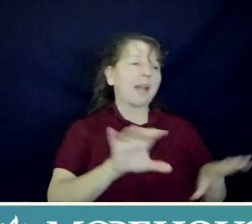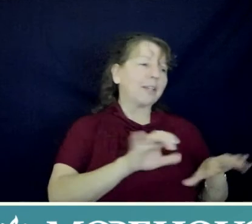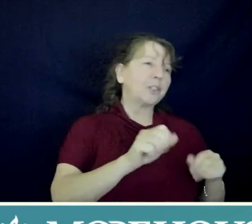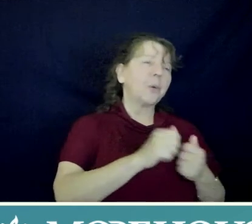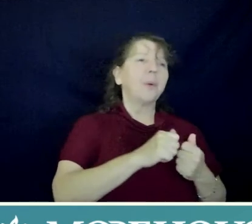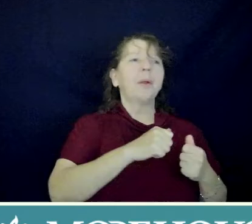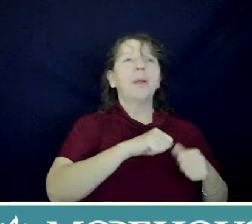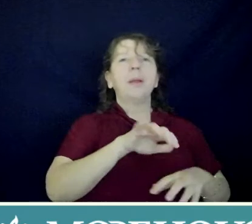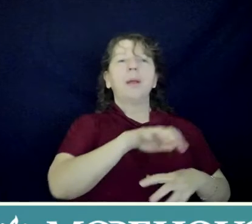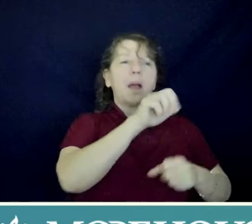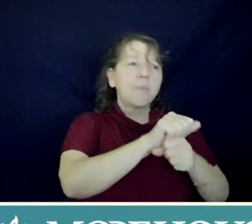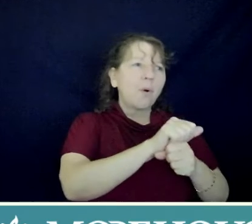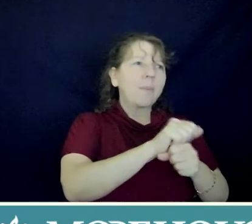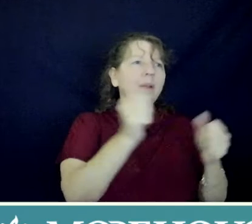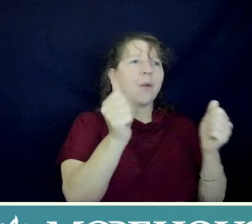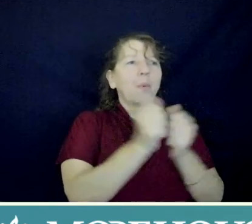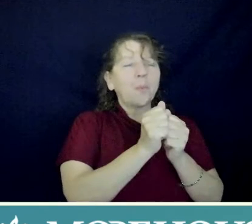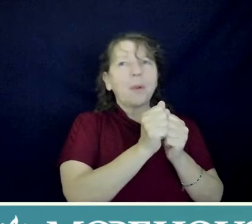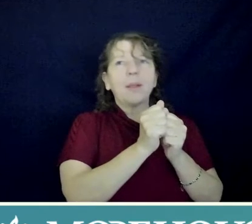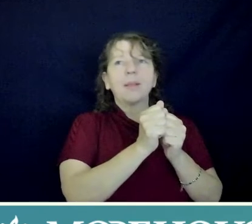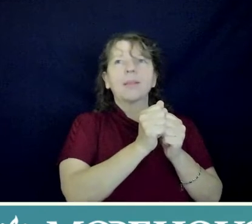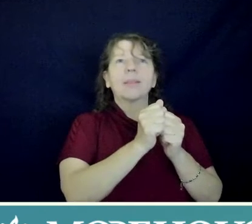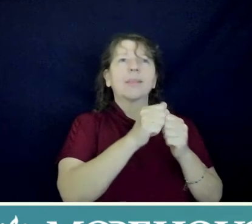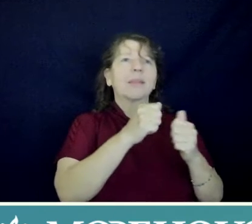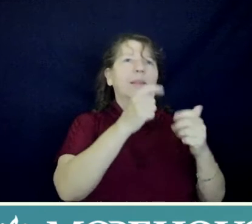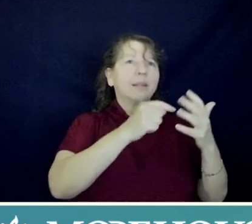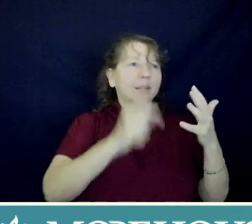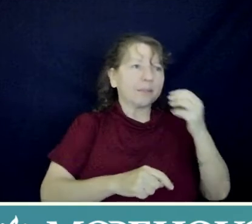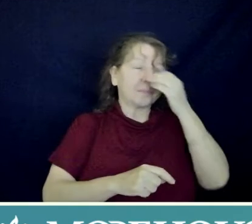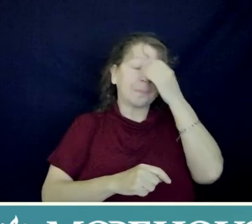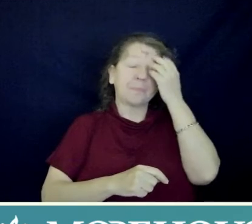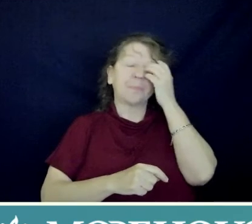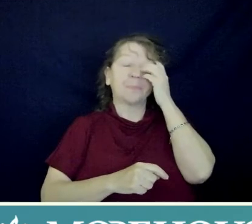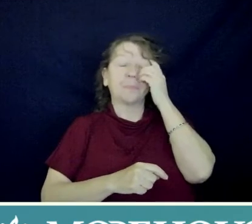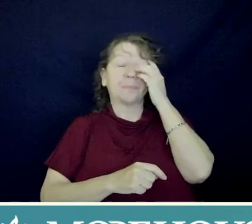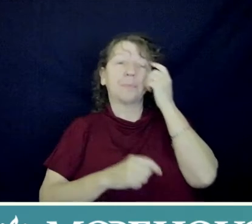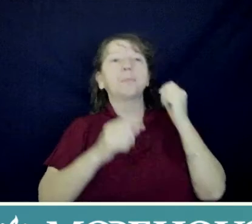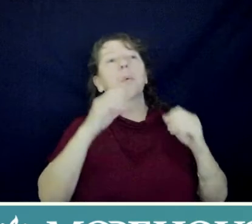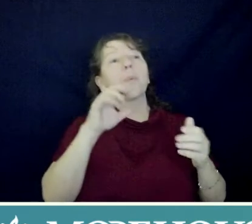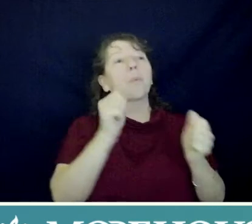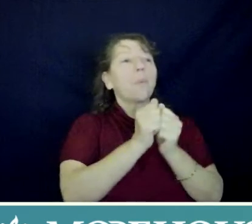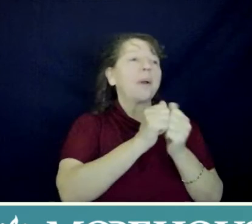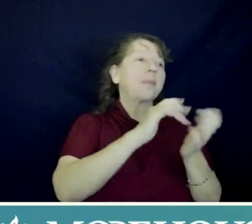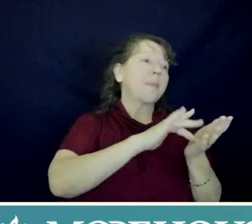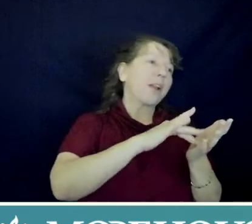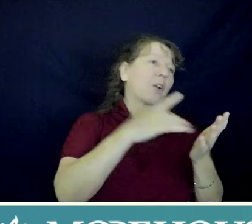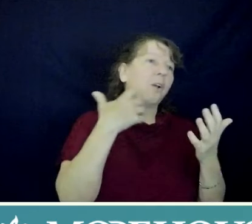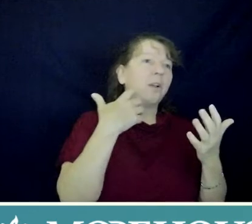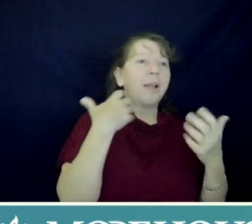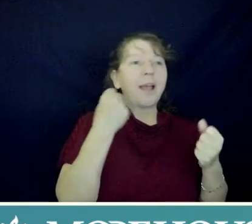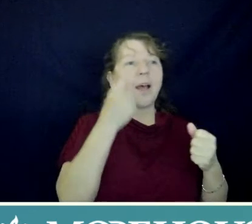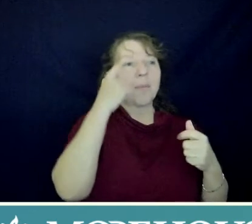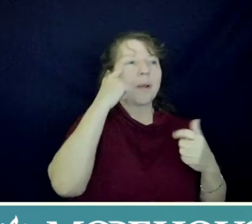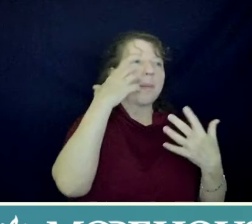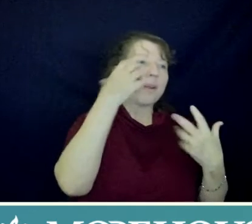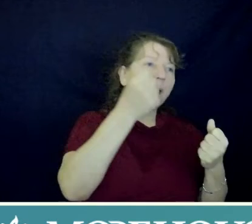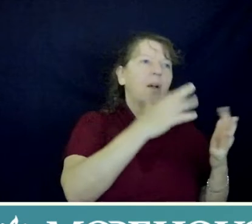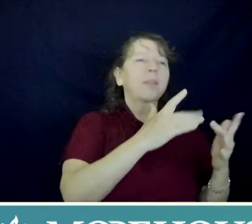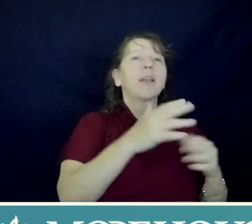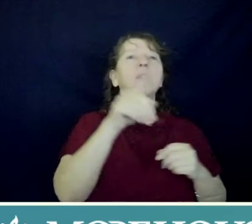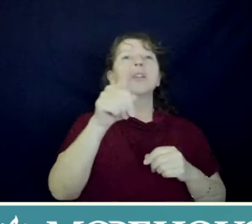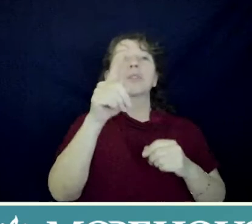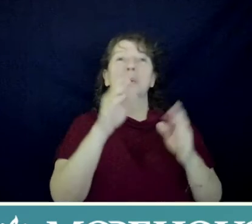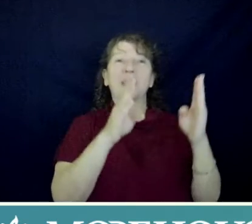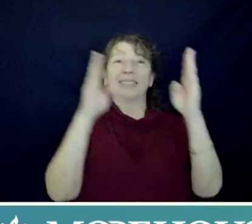next segment, approximately 38% of our clients, as of the date of April, they're now receiving at least 2 services when